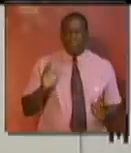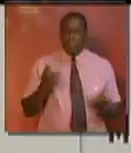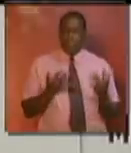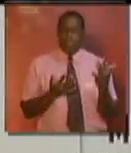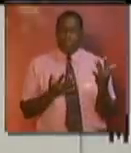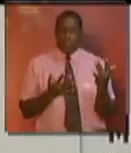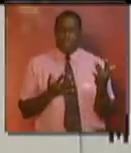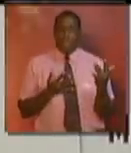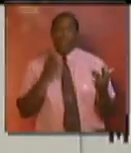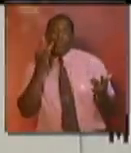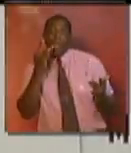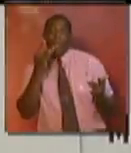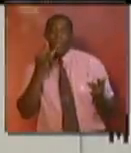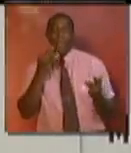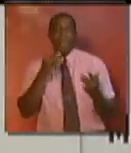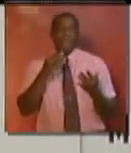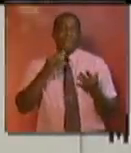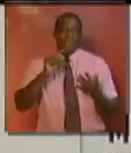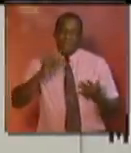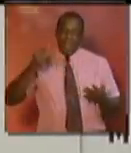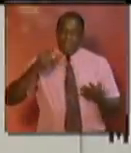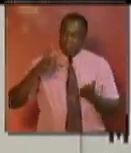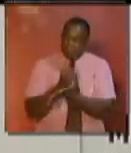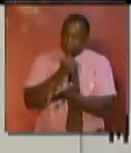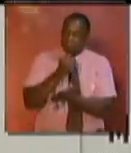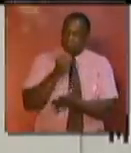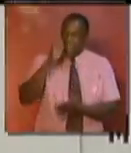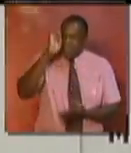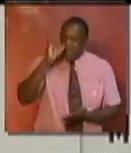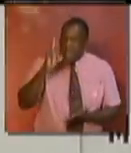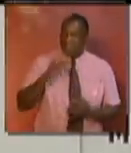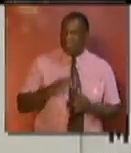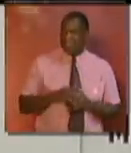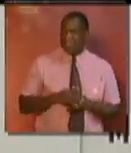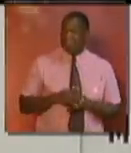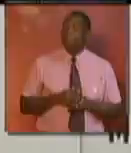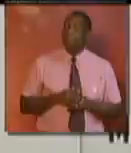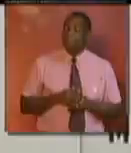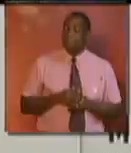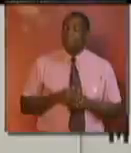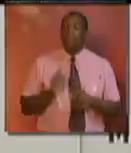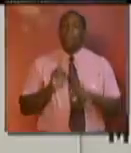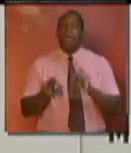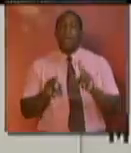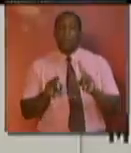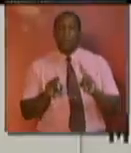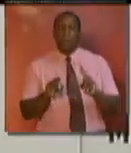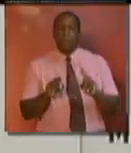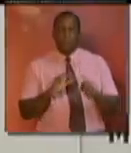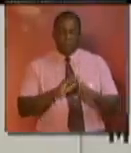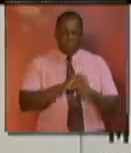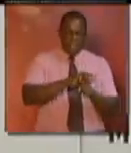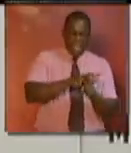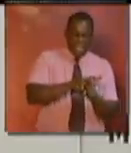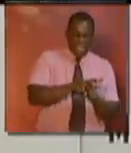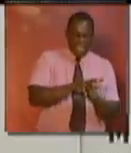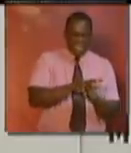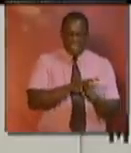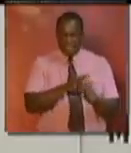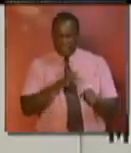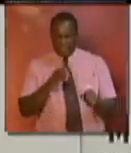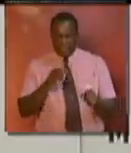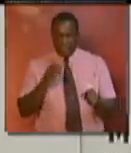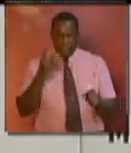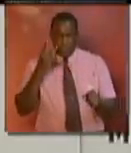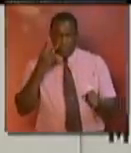also have contributed. But specifically with respect to COVID-19, the simple answer, we haven't seen an increased number